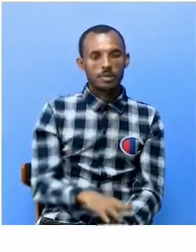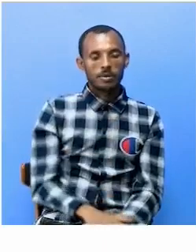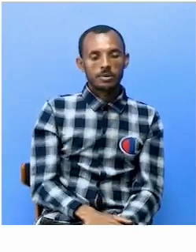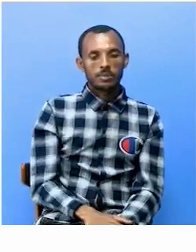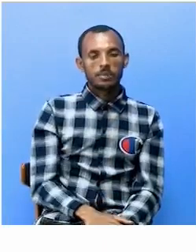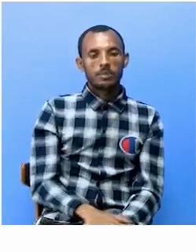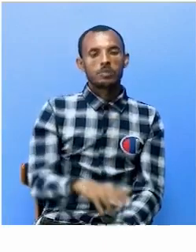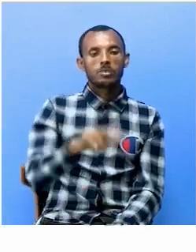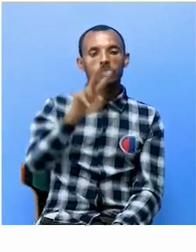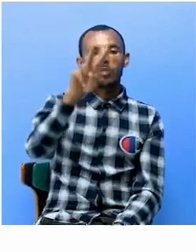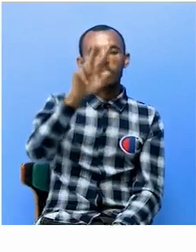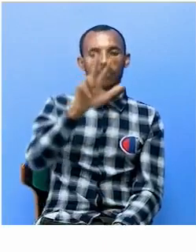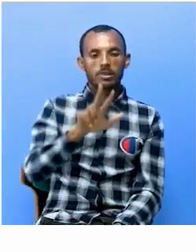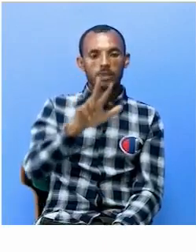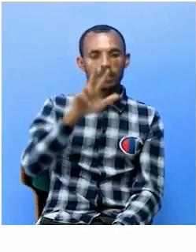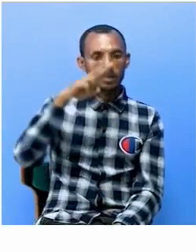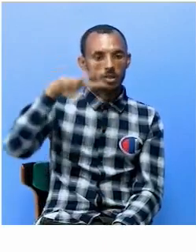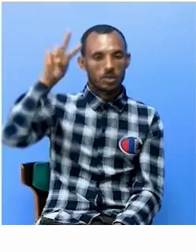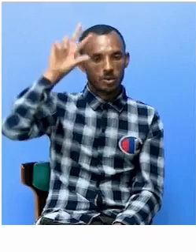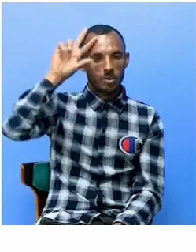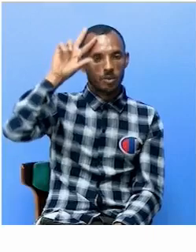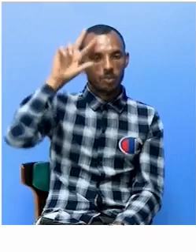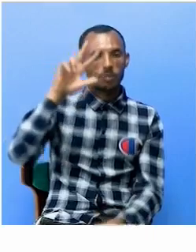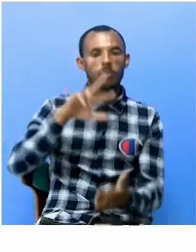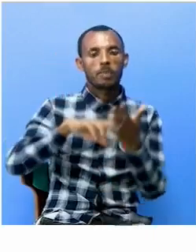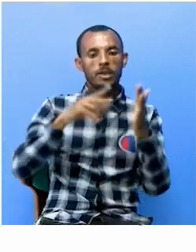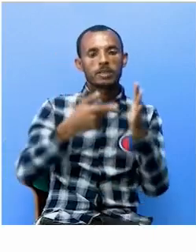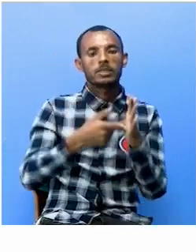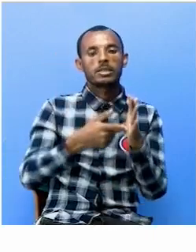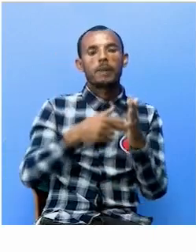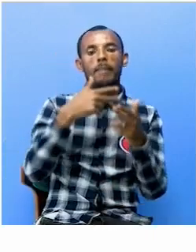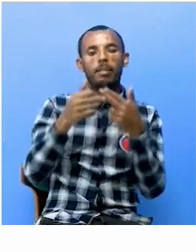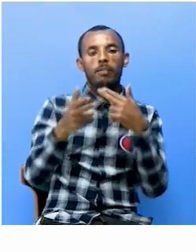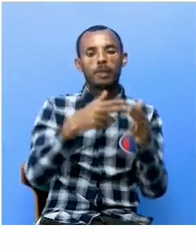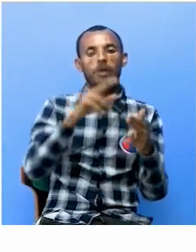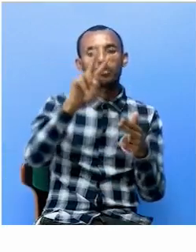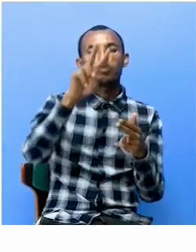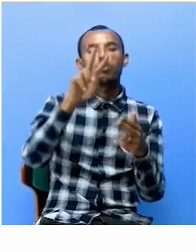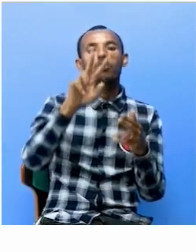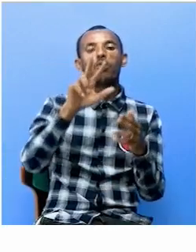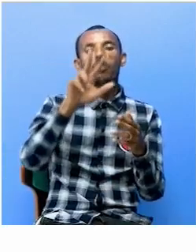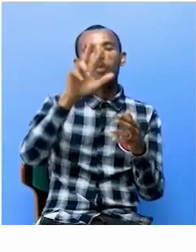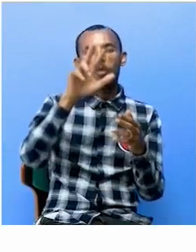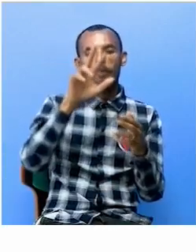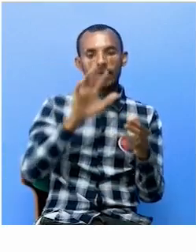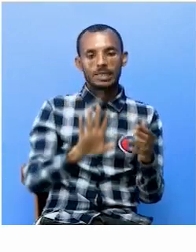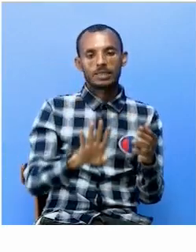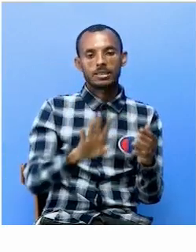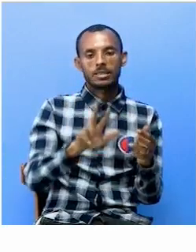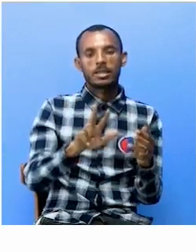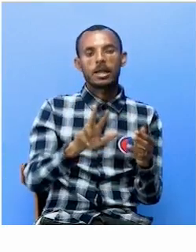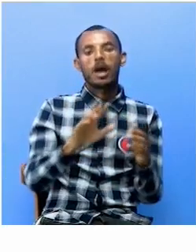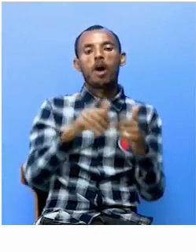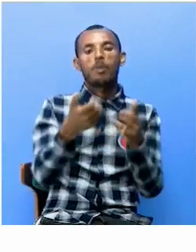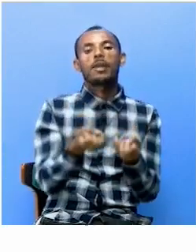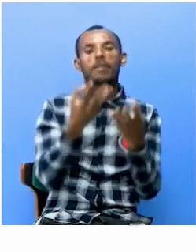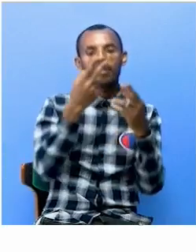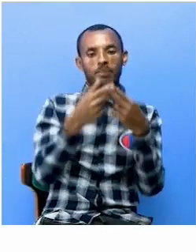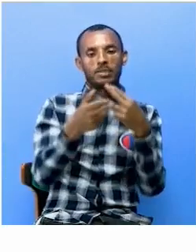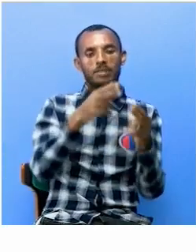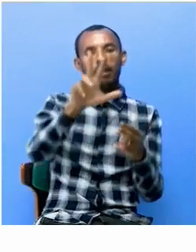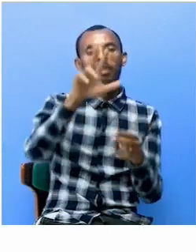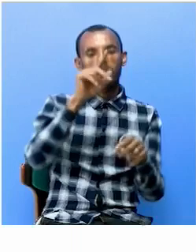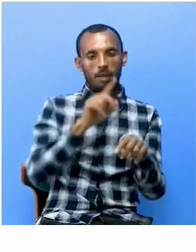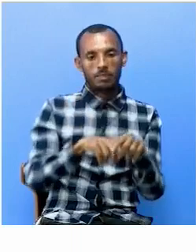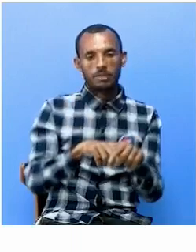okay, 2 over 3 the whole cube means multiplying 2 over 3 how many times? 3 times,